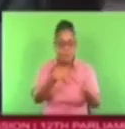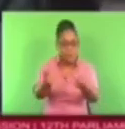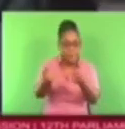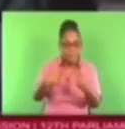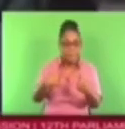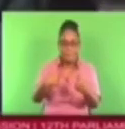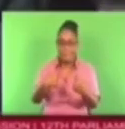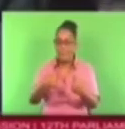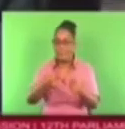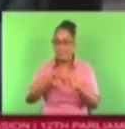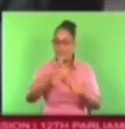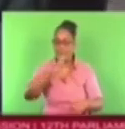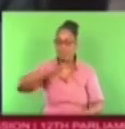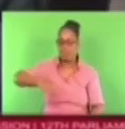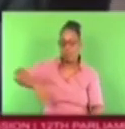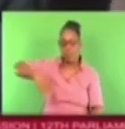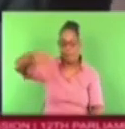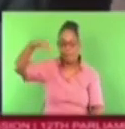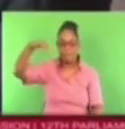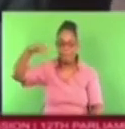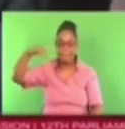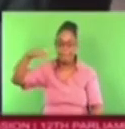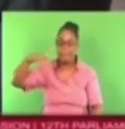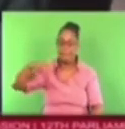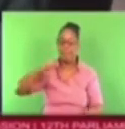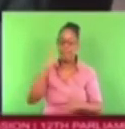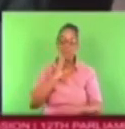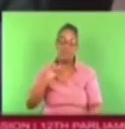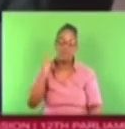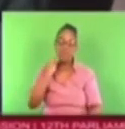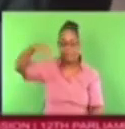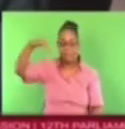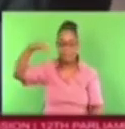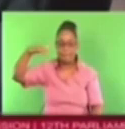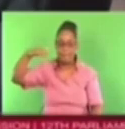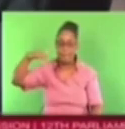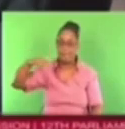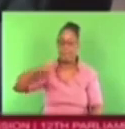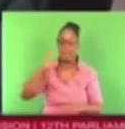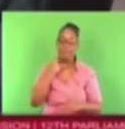memories in the office of the attorney general and speak about your mother and she great